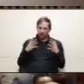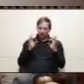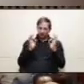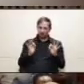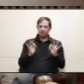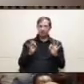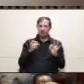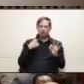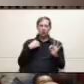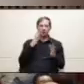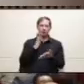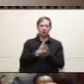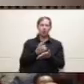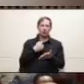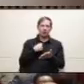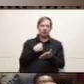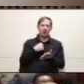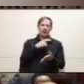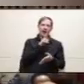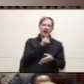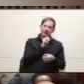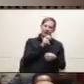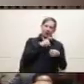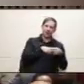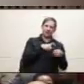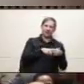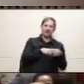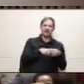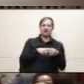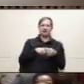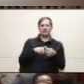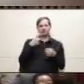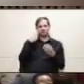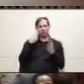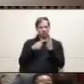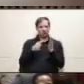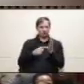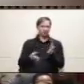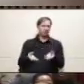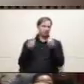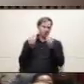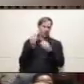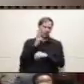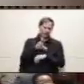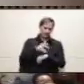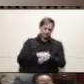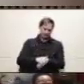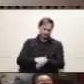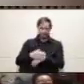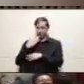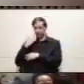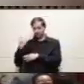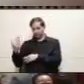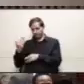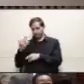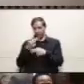attain an unqualified opinion, not this year. Thank you. Thank you. Honorable